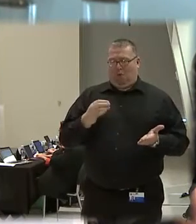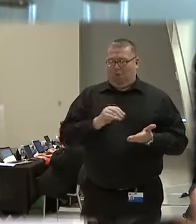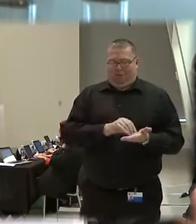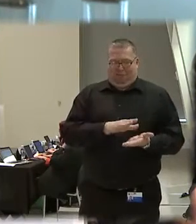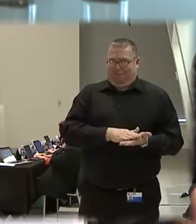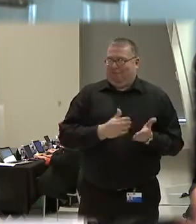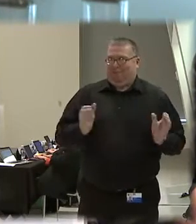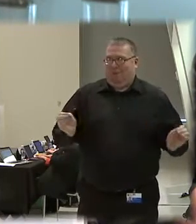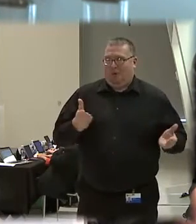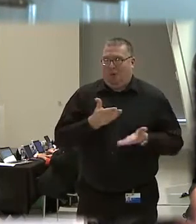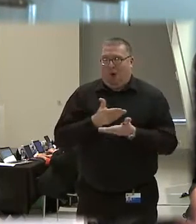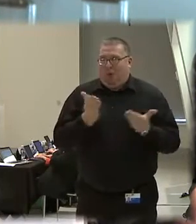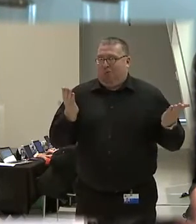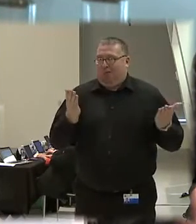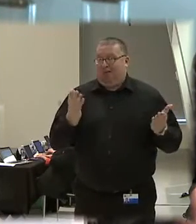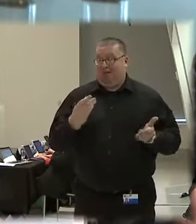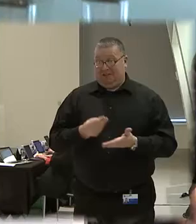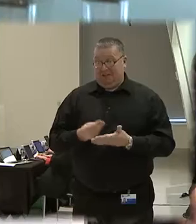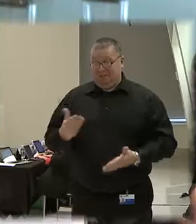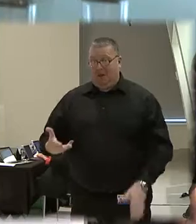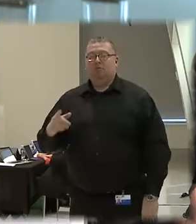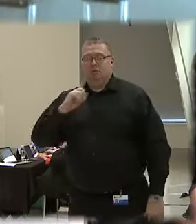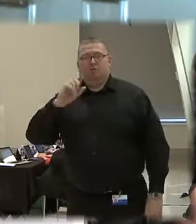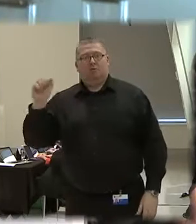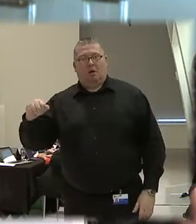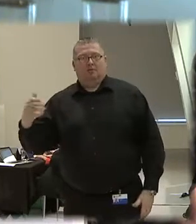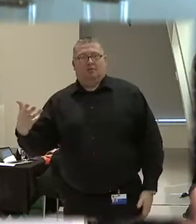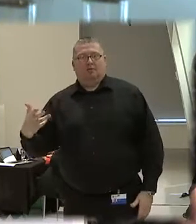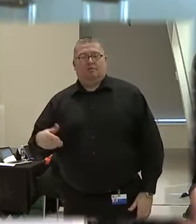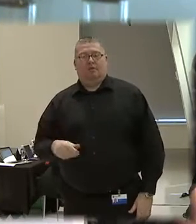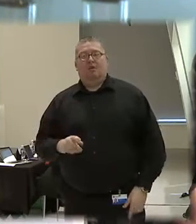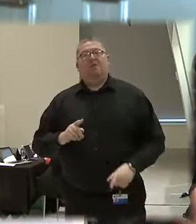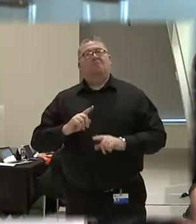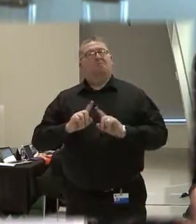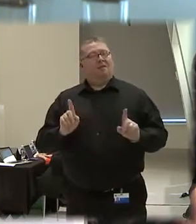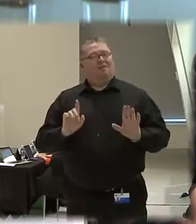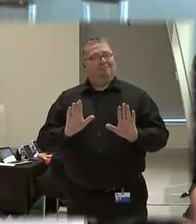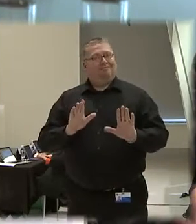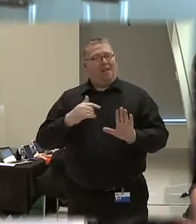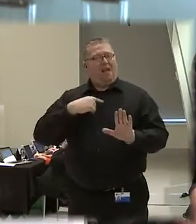Is it that it's expensive? Yes, it is. But I think,